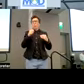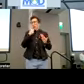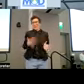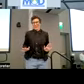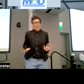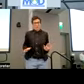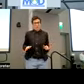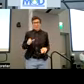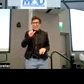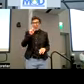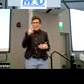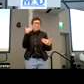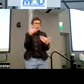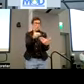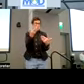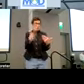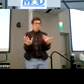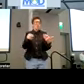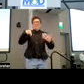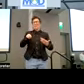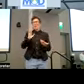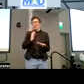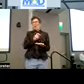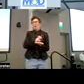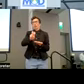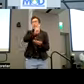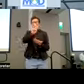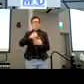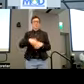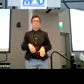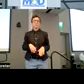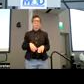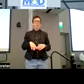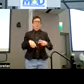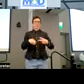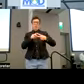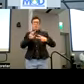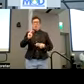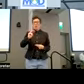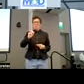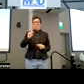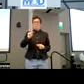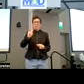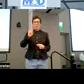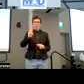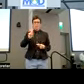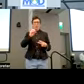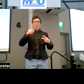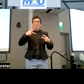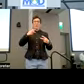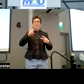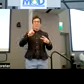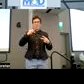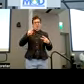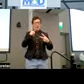this is a journey. So Monster and Peapod were two very important web